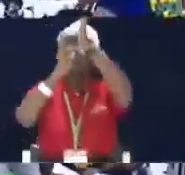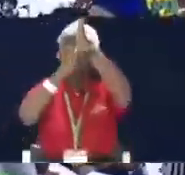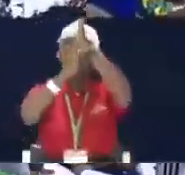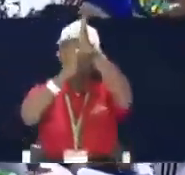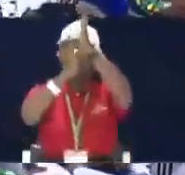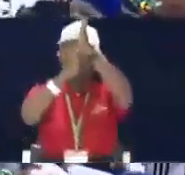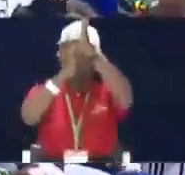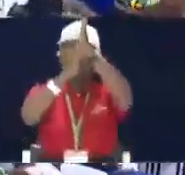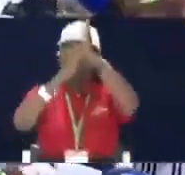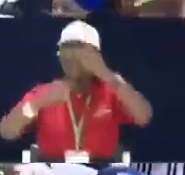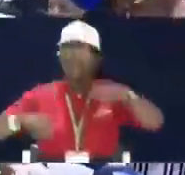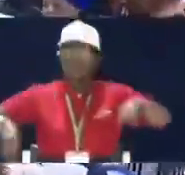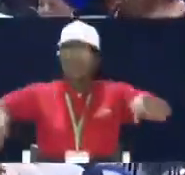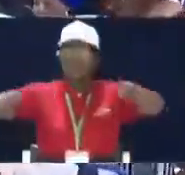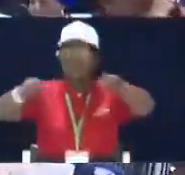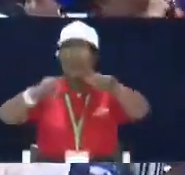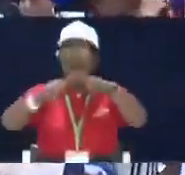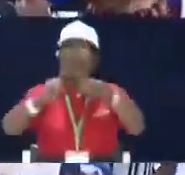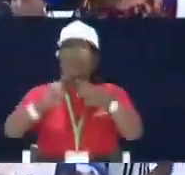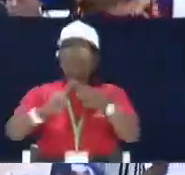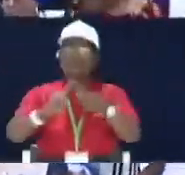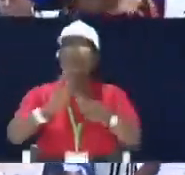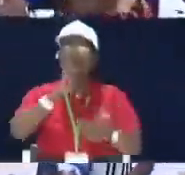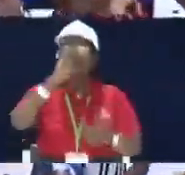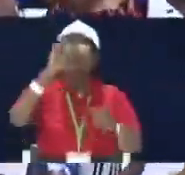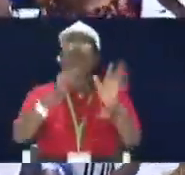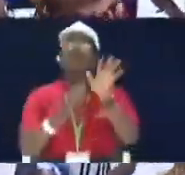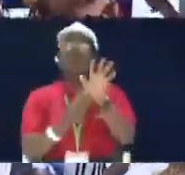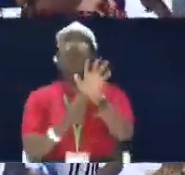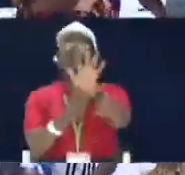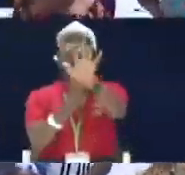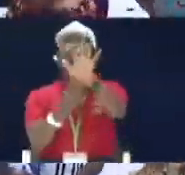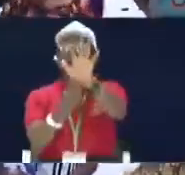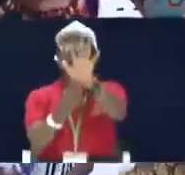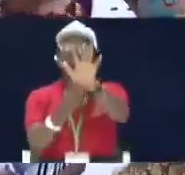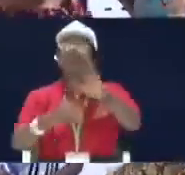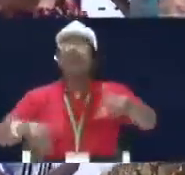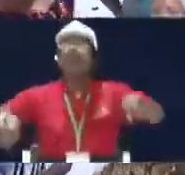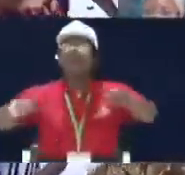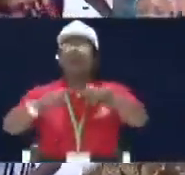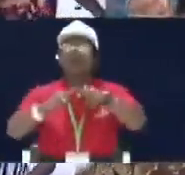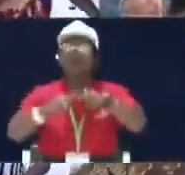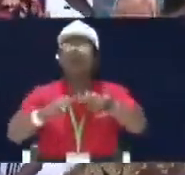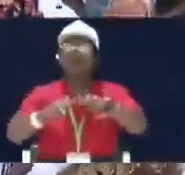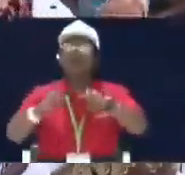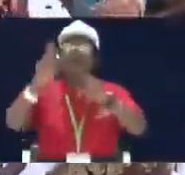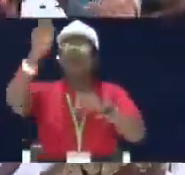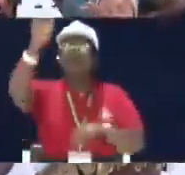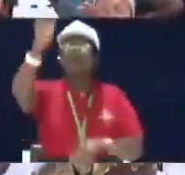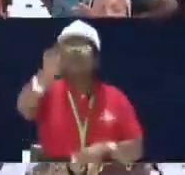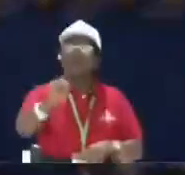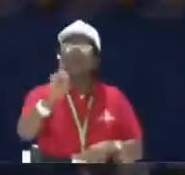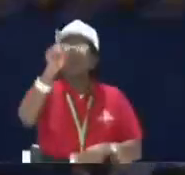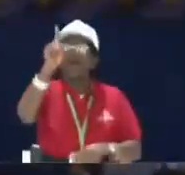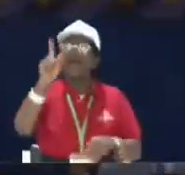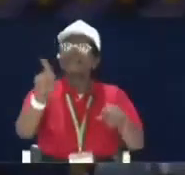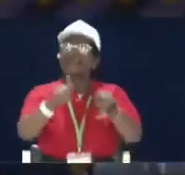He's worthy to be magnified. He's worthy. There's no one like him.